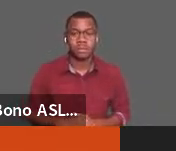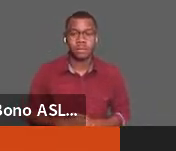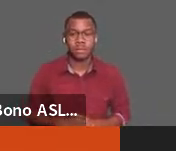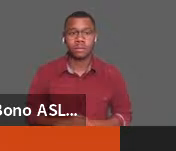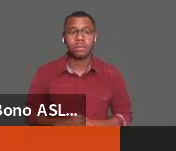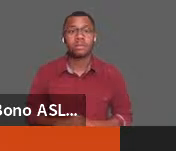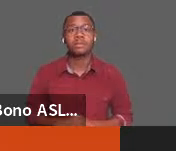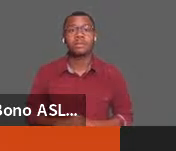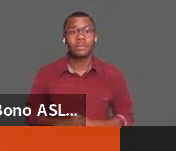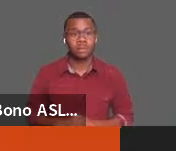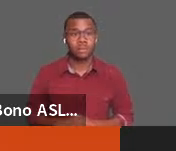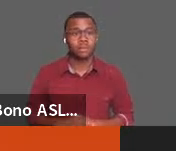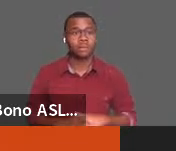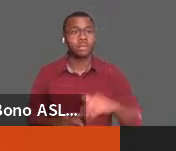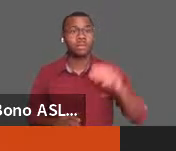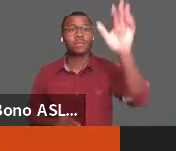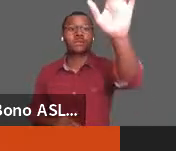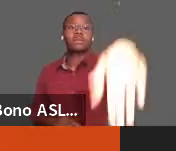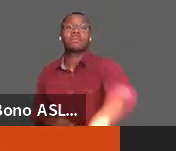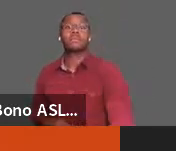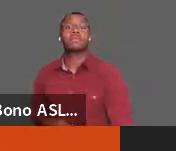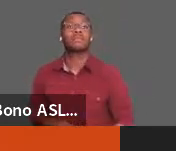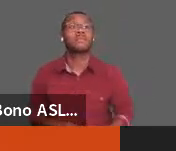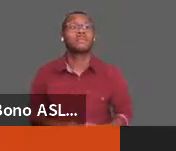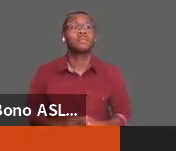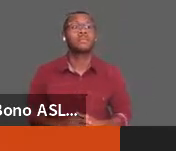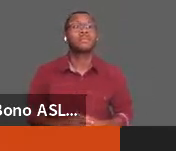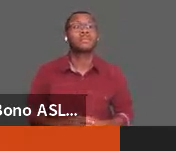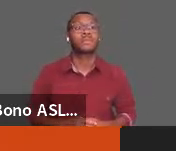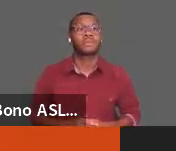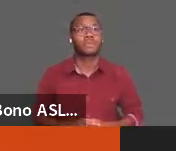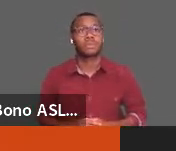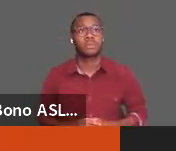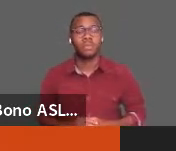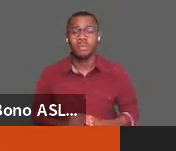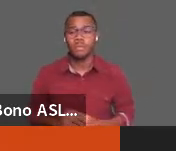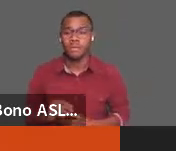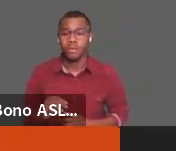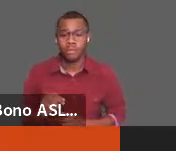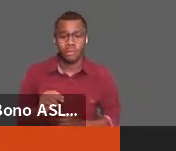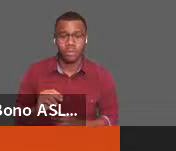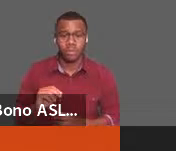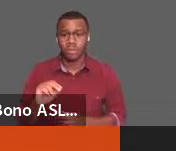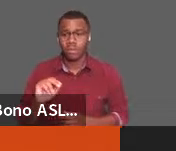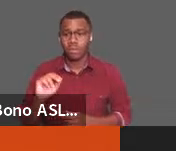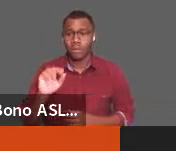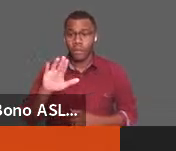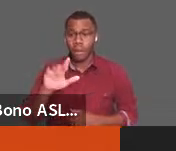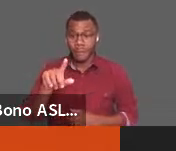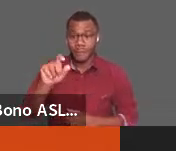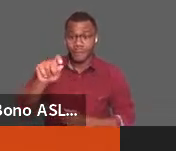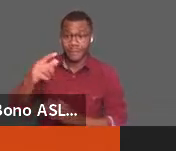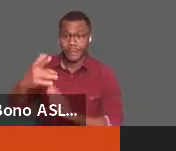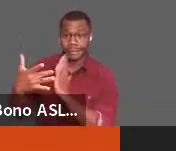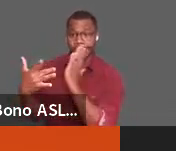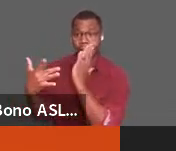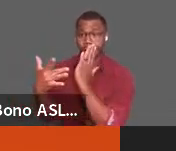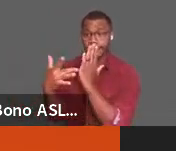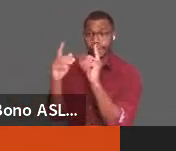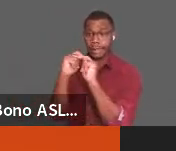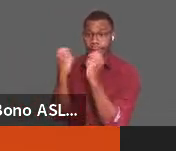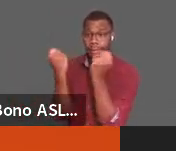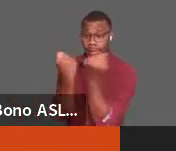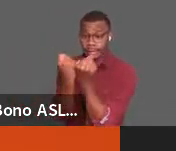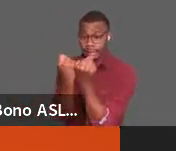From the tech team, is there a way to post the poll for those who took the poll on their